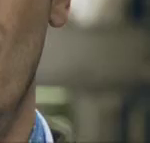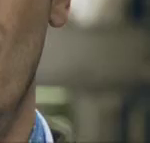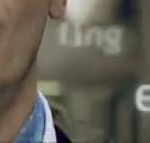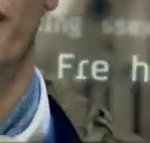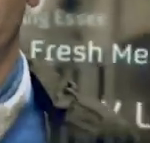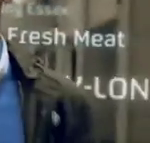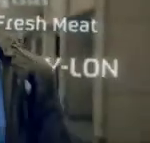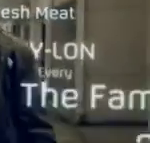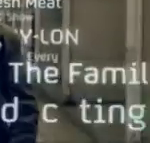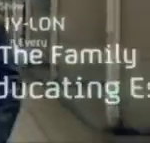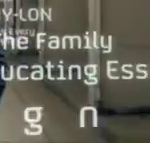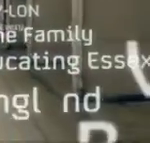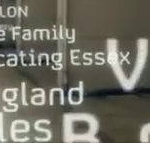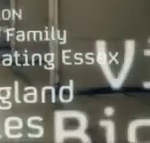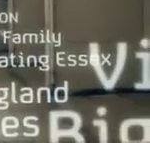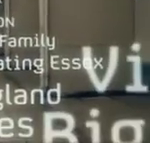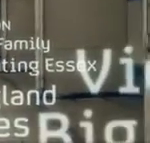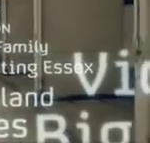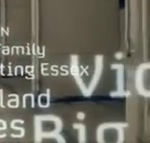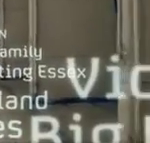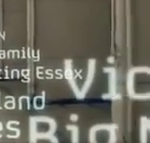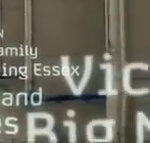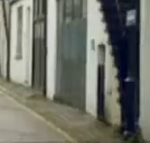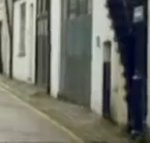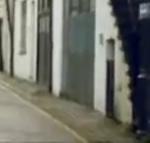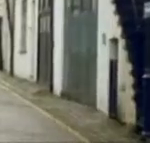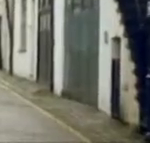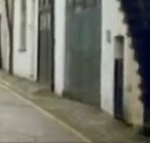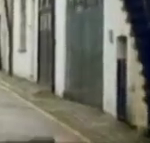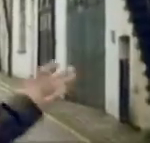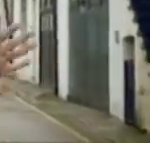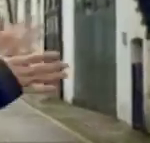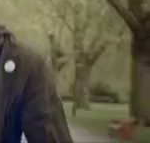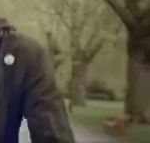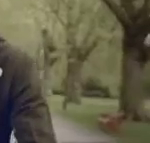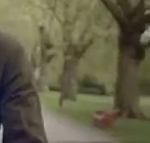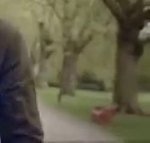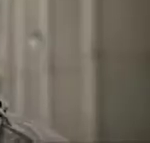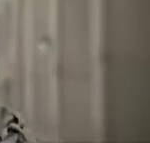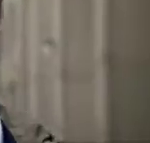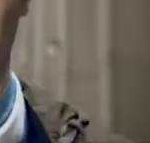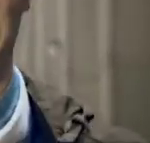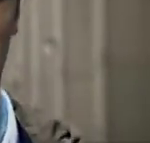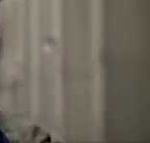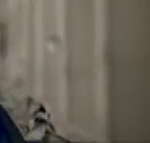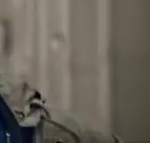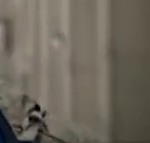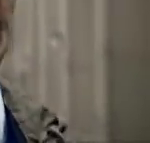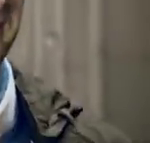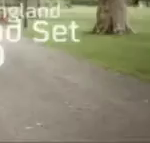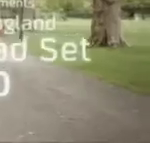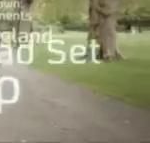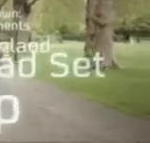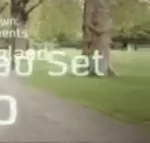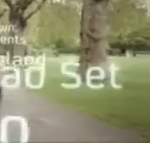Channel 4 over the years has made some cracking telly. Been a lot of laughs and a few tears. We always like to call it a bit of drama.